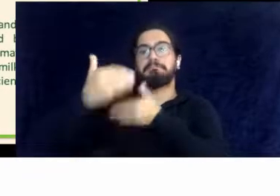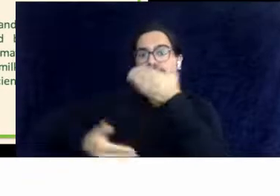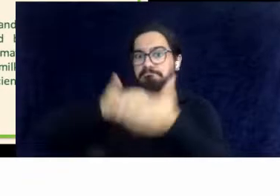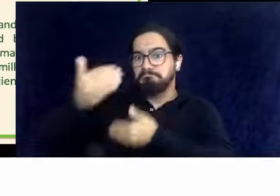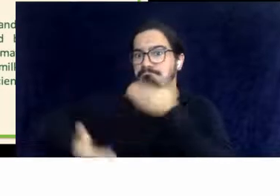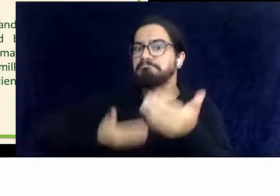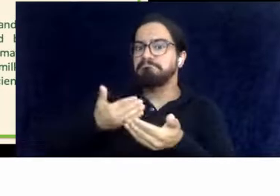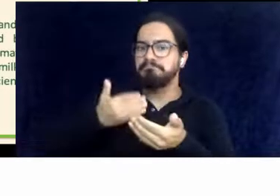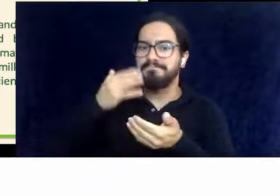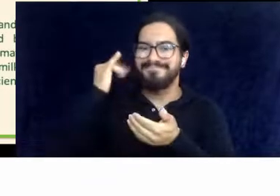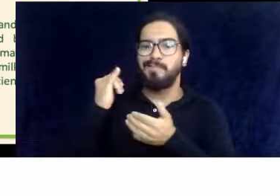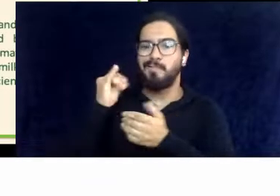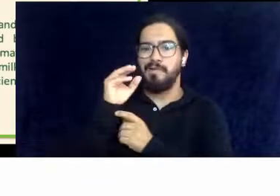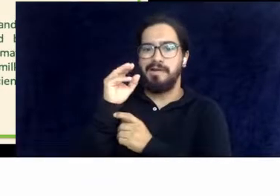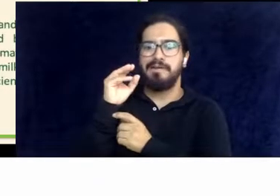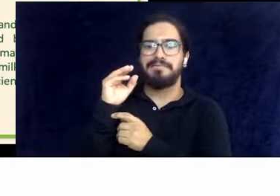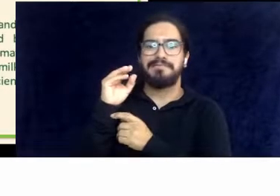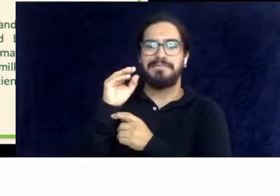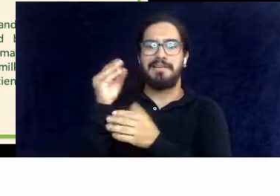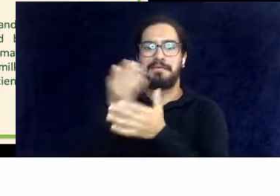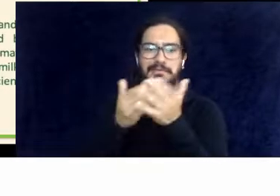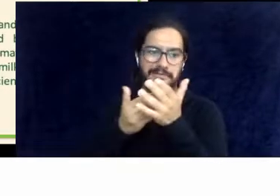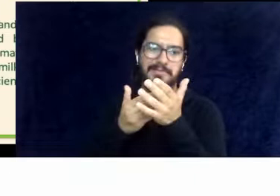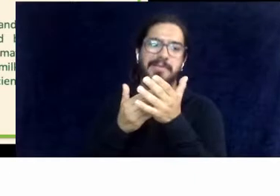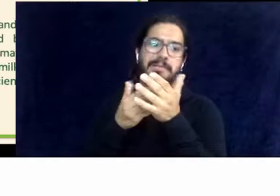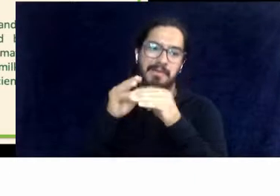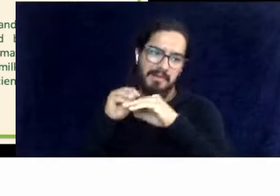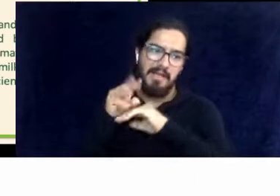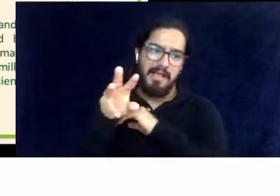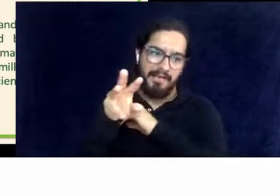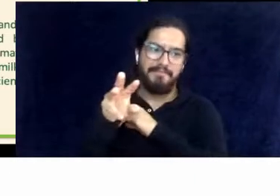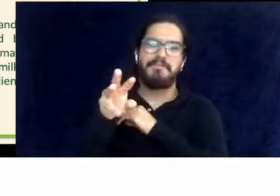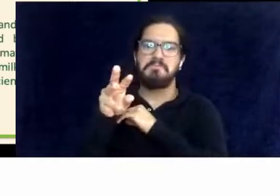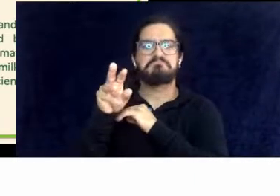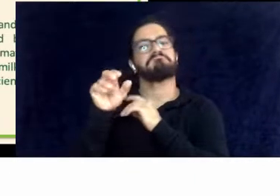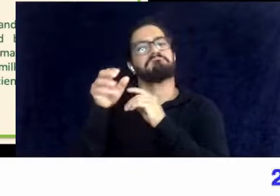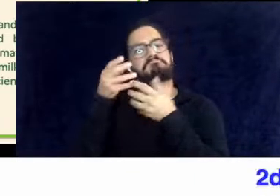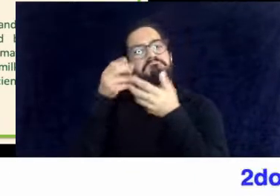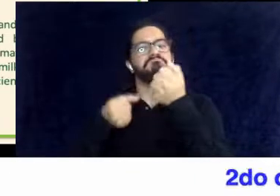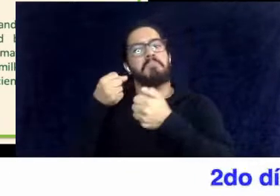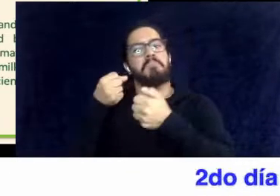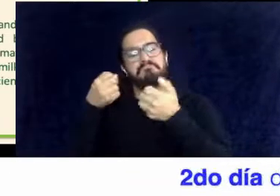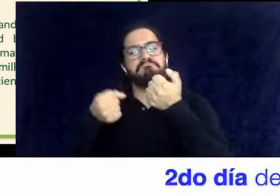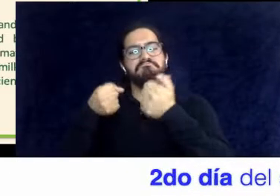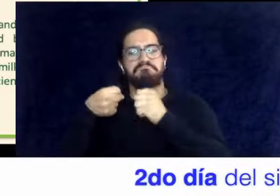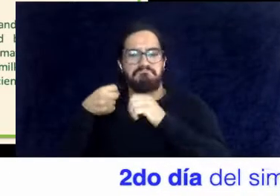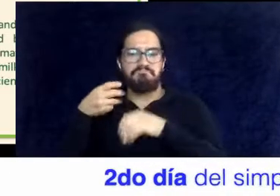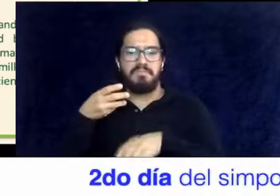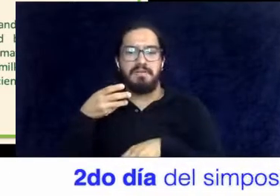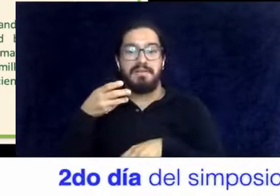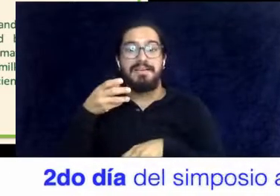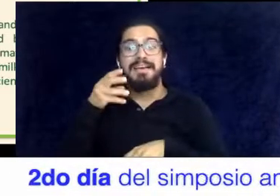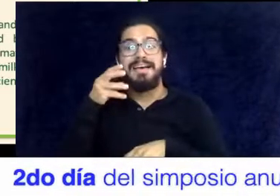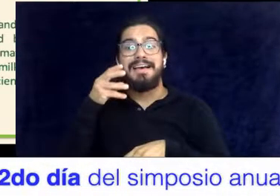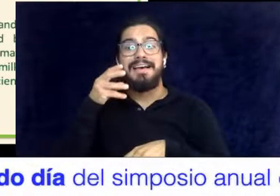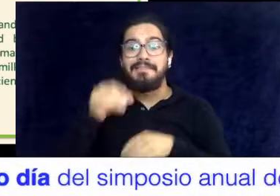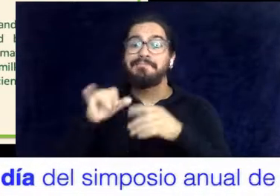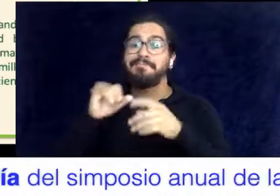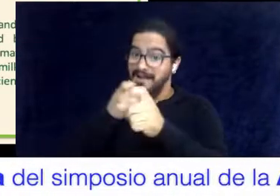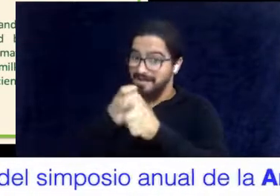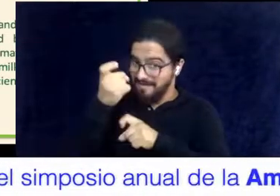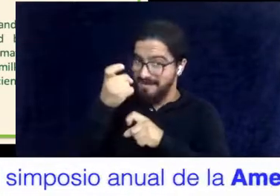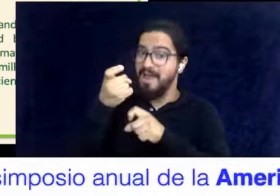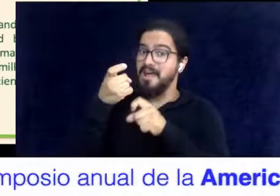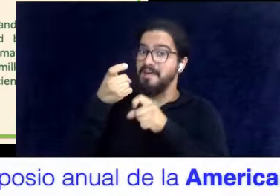an important role in the fermentation process. Therefore, our data may further explain the differences of dairy production and reproductive